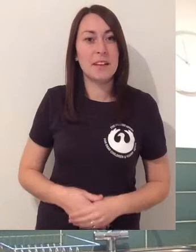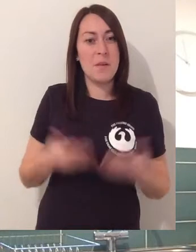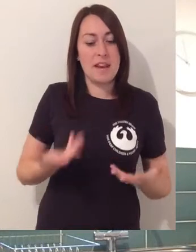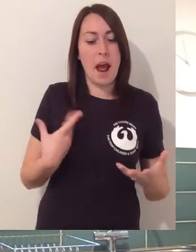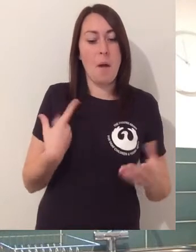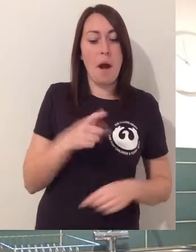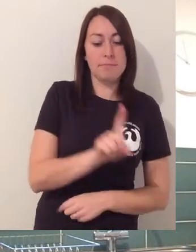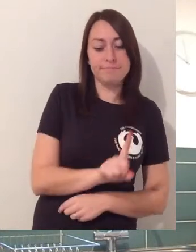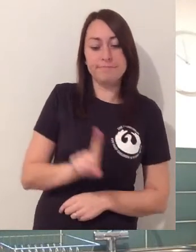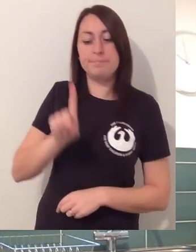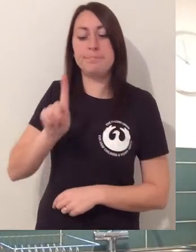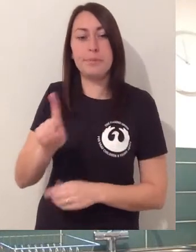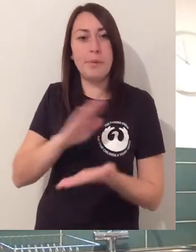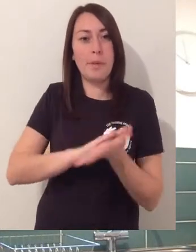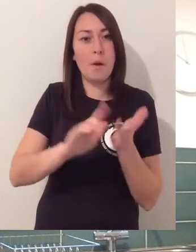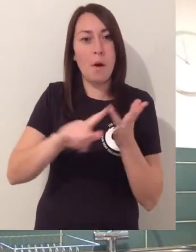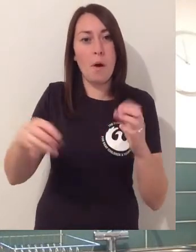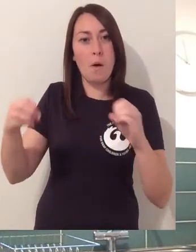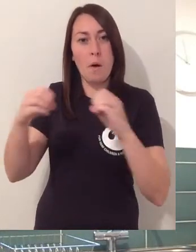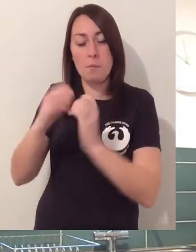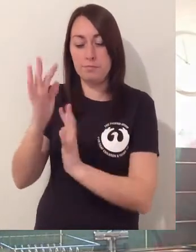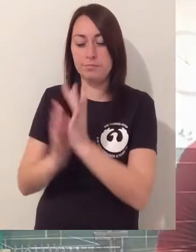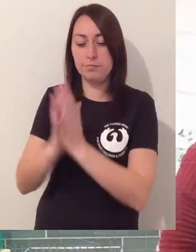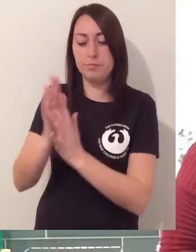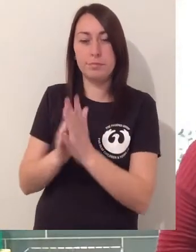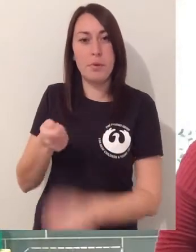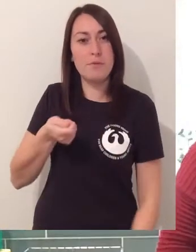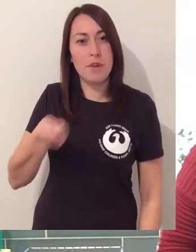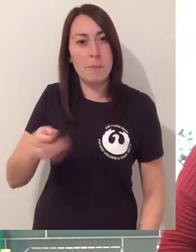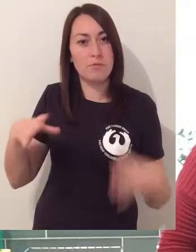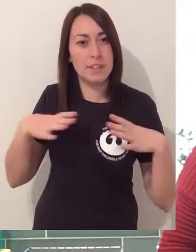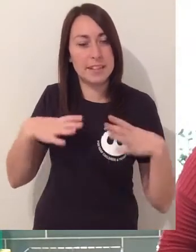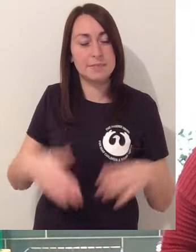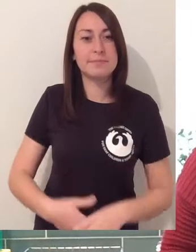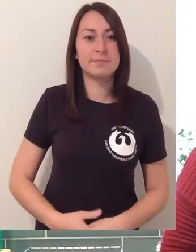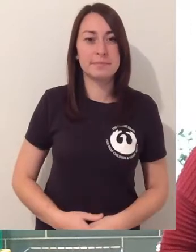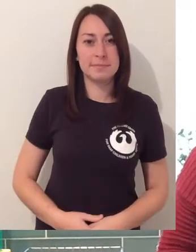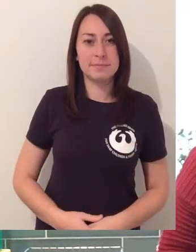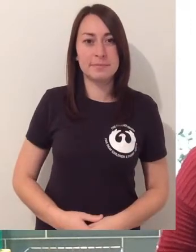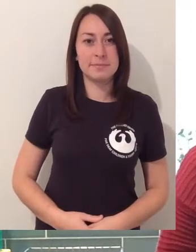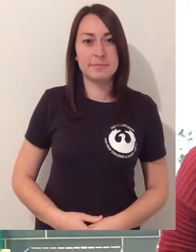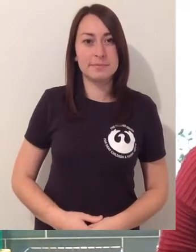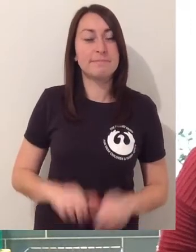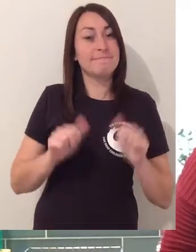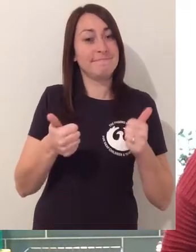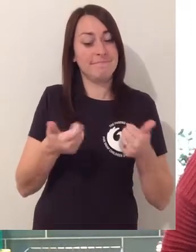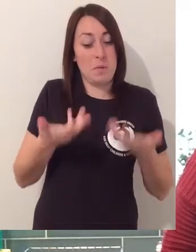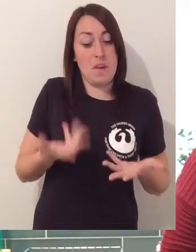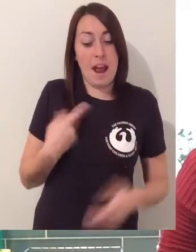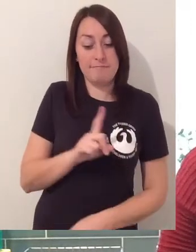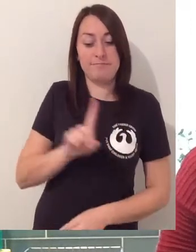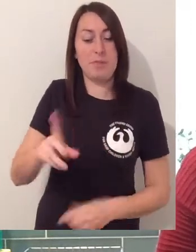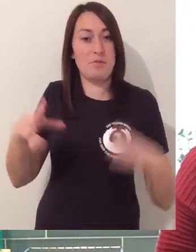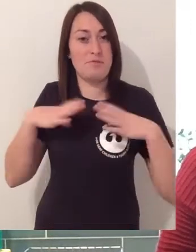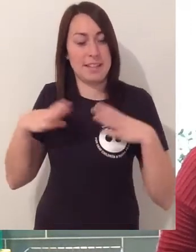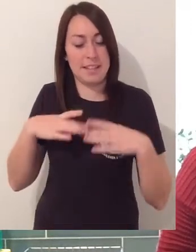the top of the oven on the hob so we can get the frying pan ready. Okay, so So I've moved over to the hob now. As you can see, we've got the